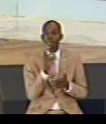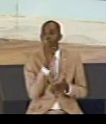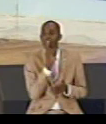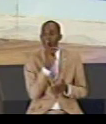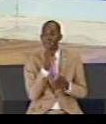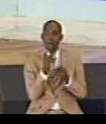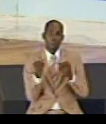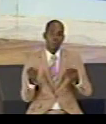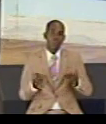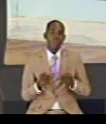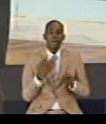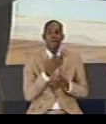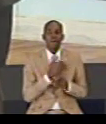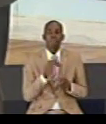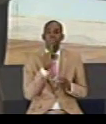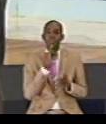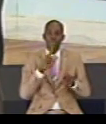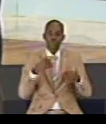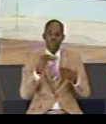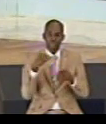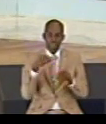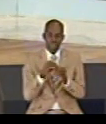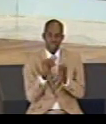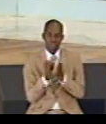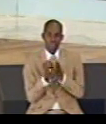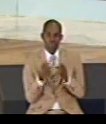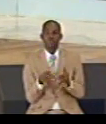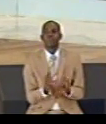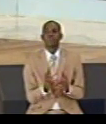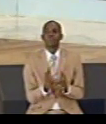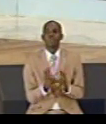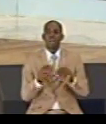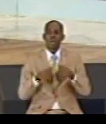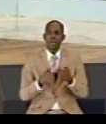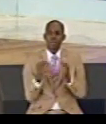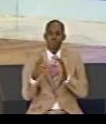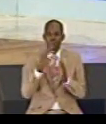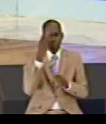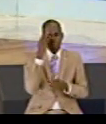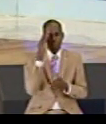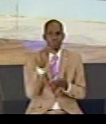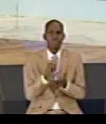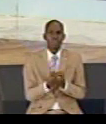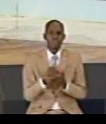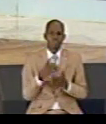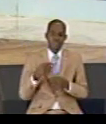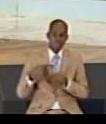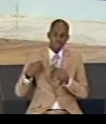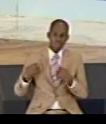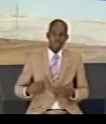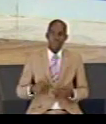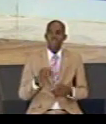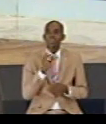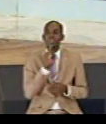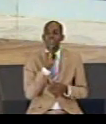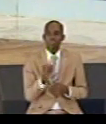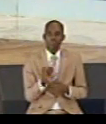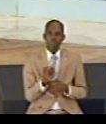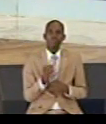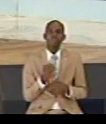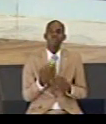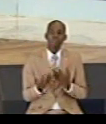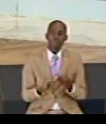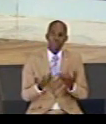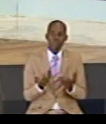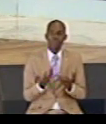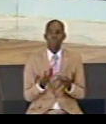is going in that direction. How do you know that the heart is panting and